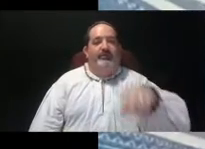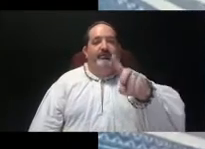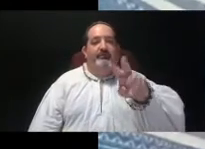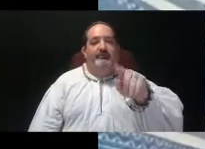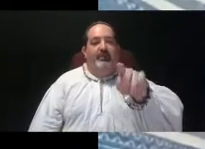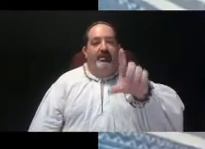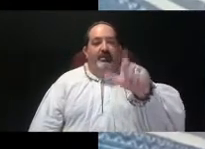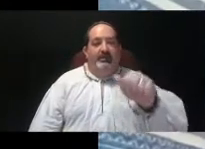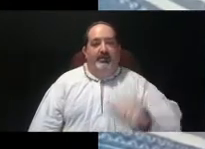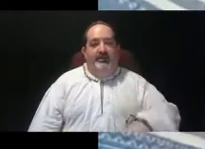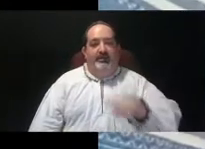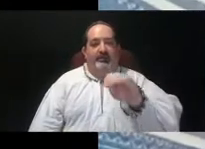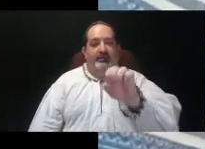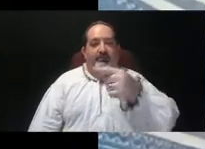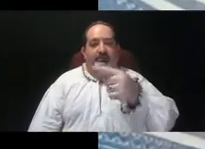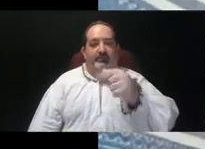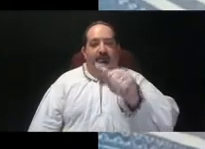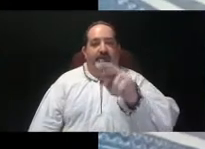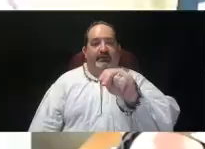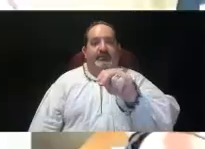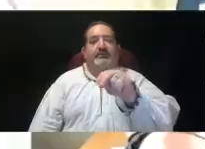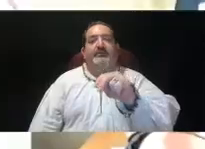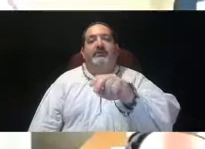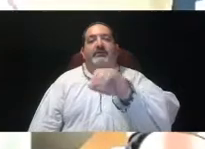Buchanan, and Megan DeBari.